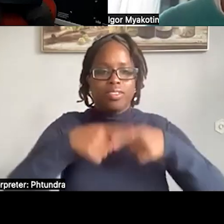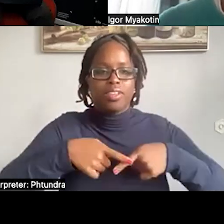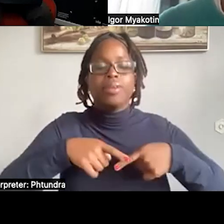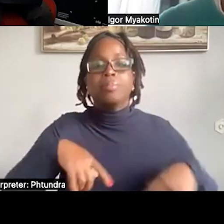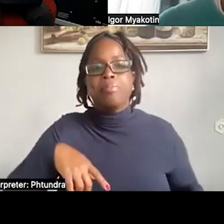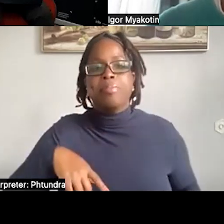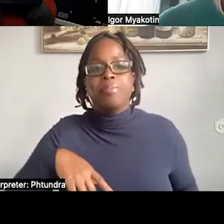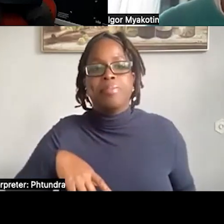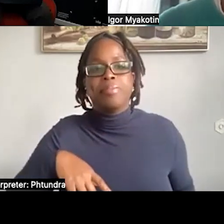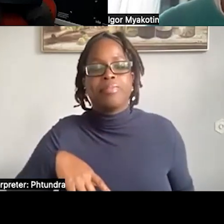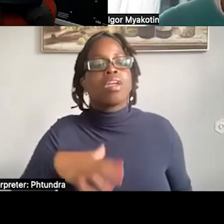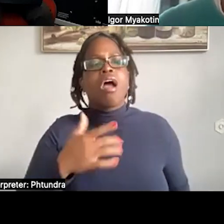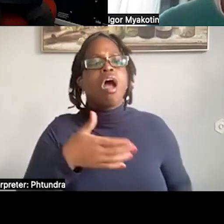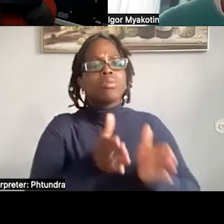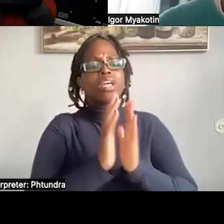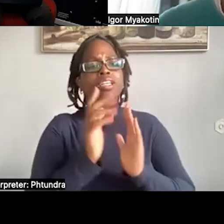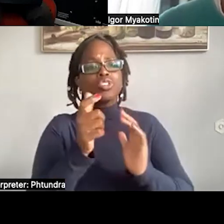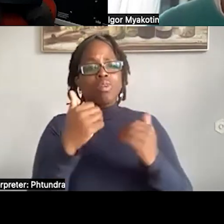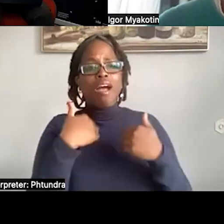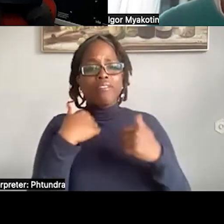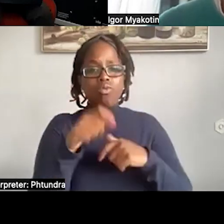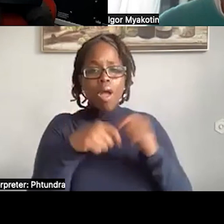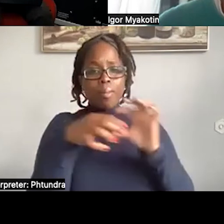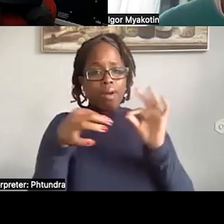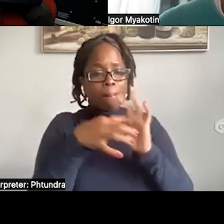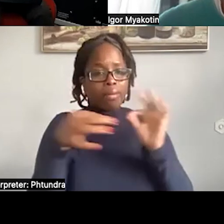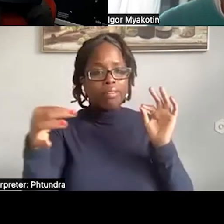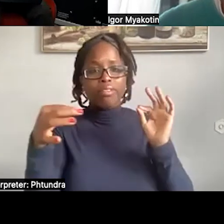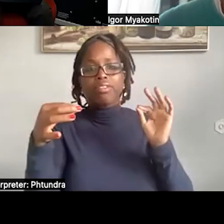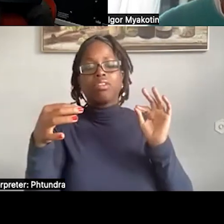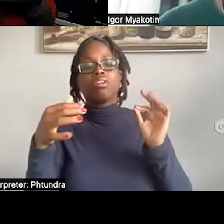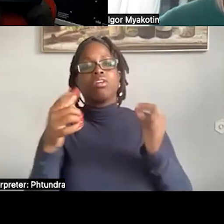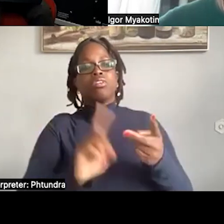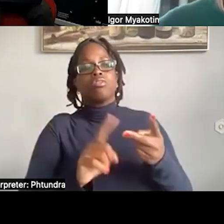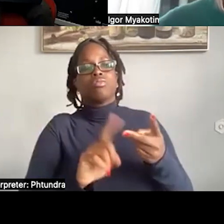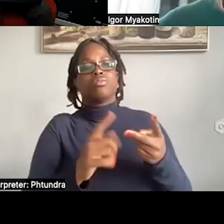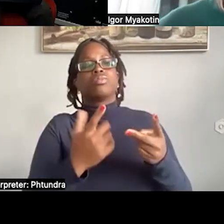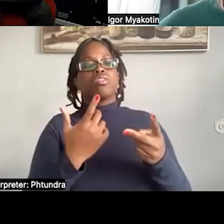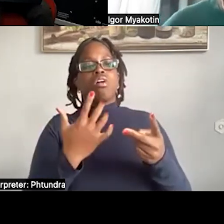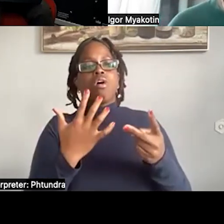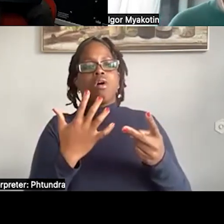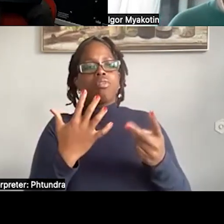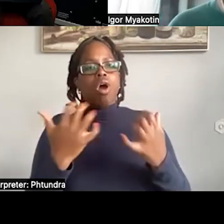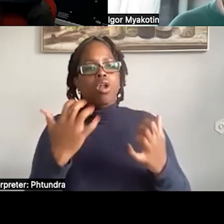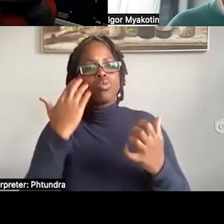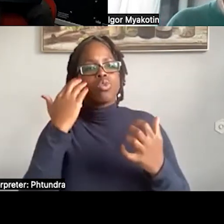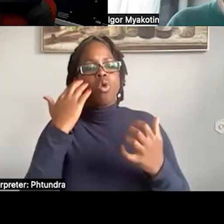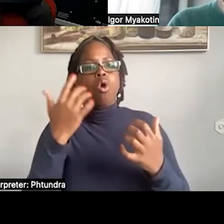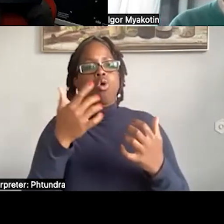I was just asking if there were any closing thoughts before we wrap up, and wondering where the audience can see your previous work.